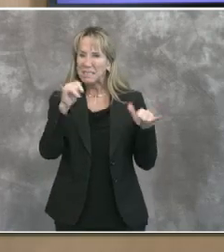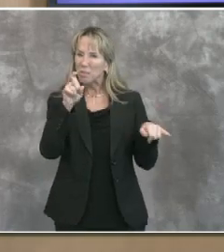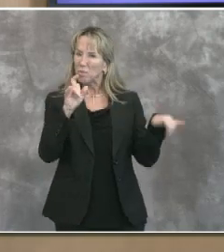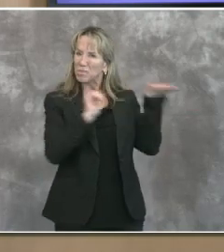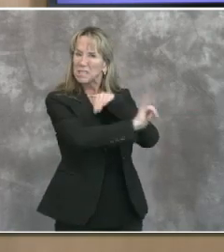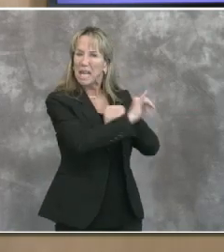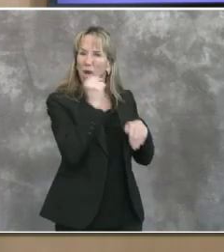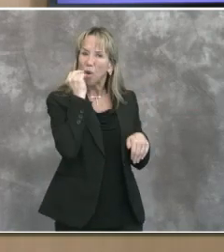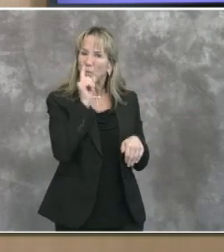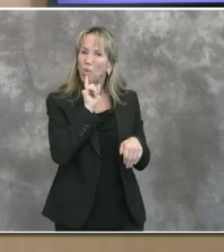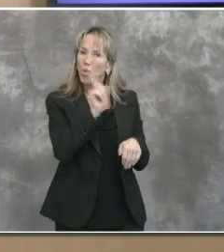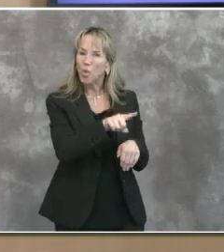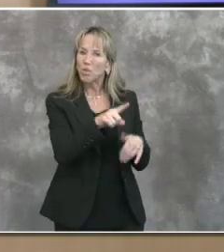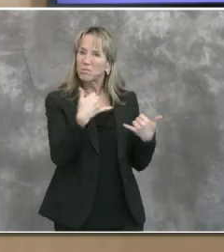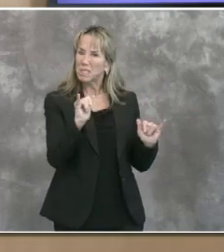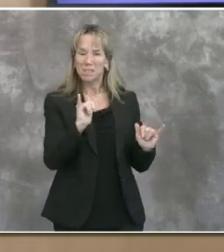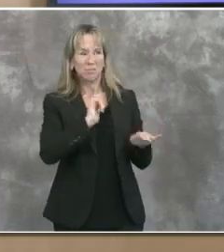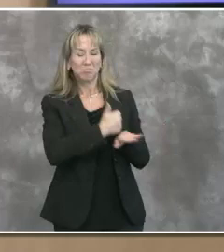answer that question.